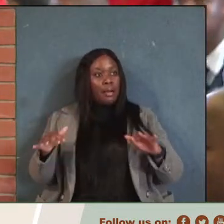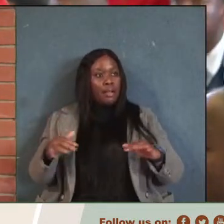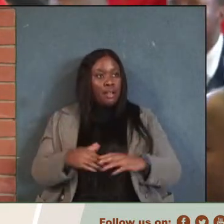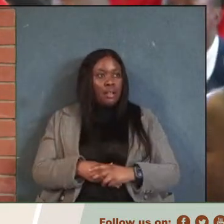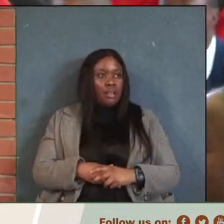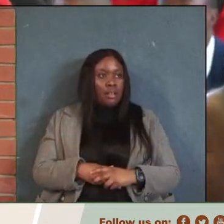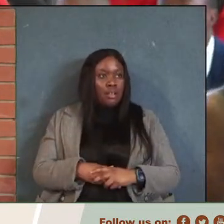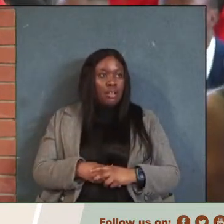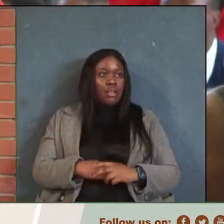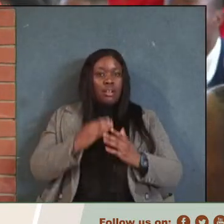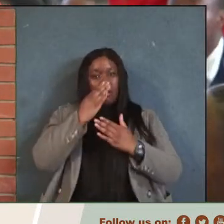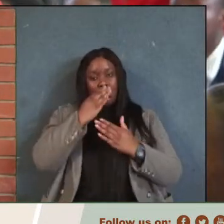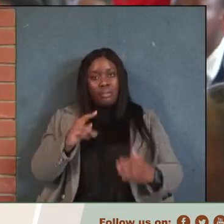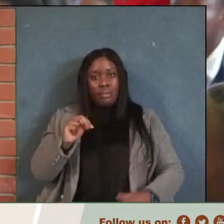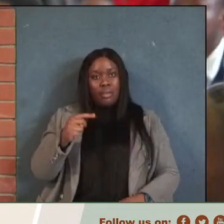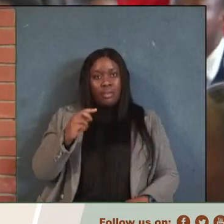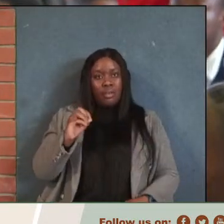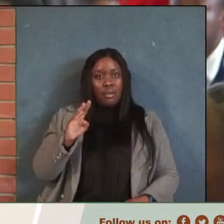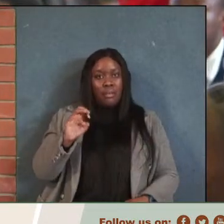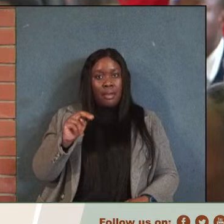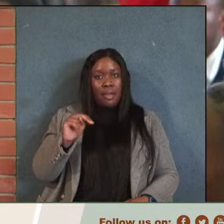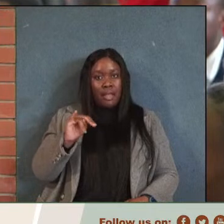Ngobeni said,